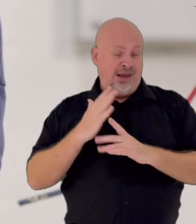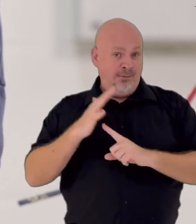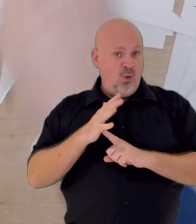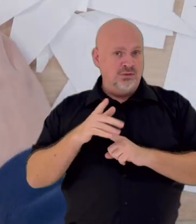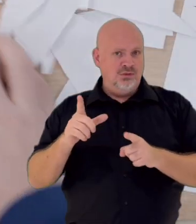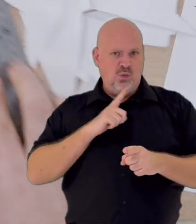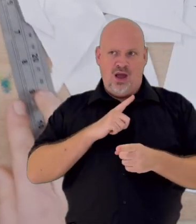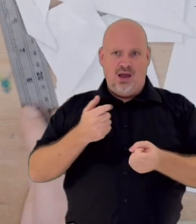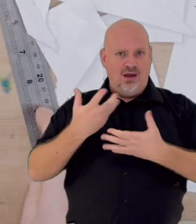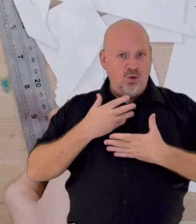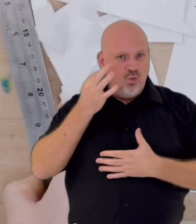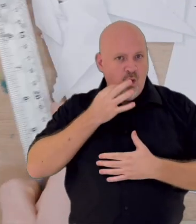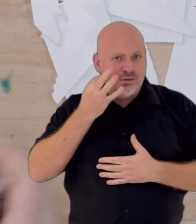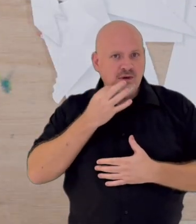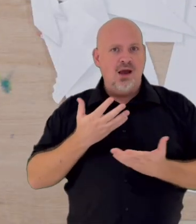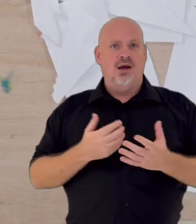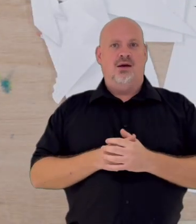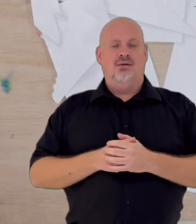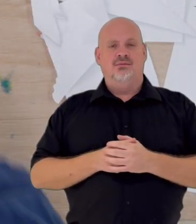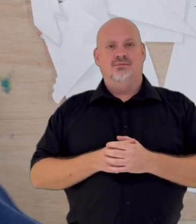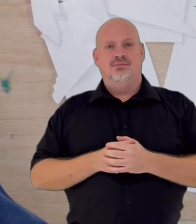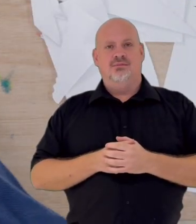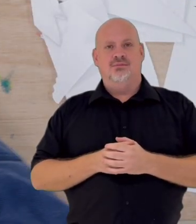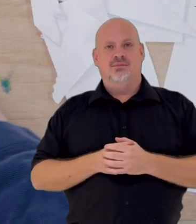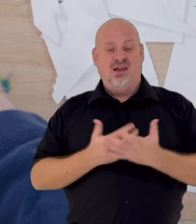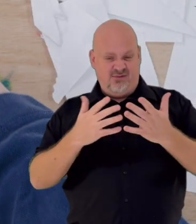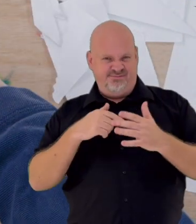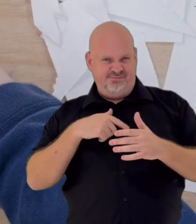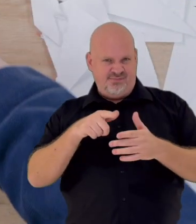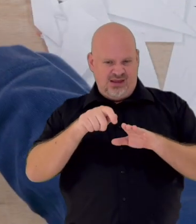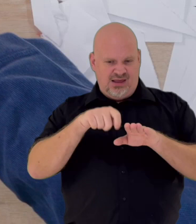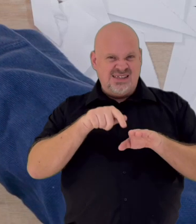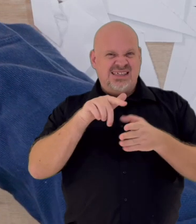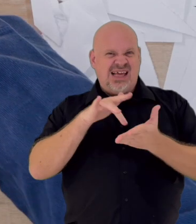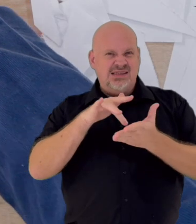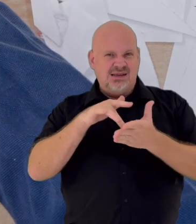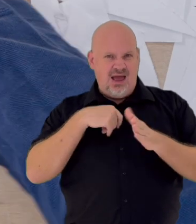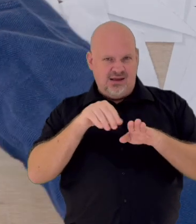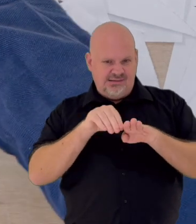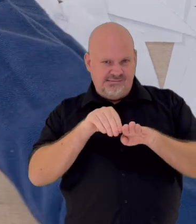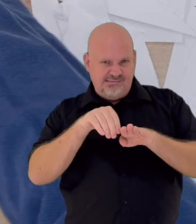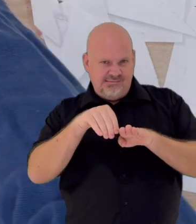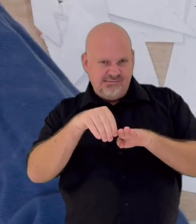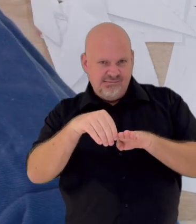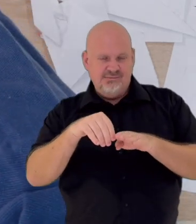water. So now I've got that bit. I'm going to cut to the centre.